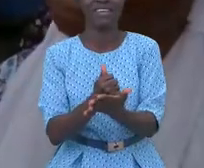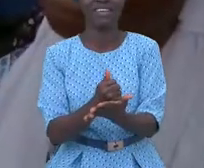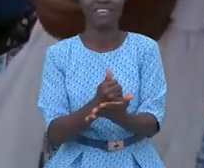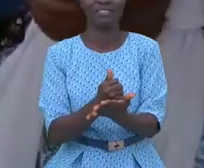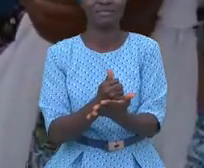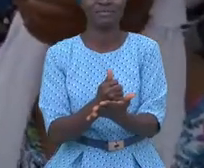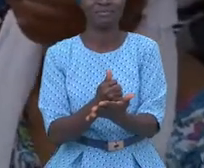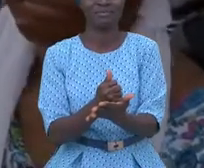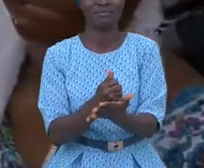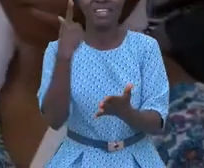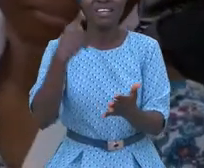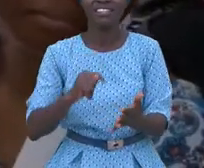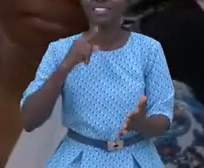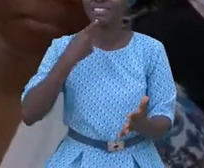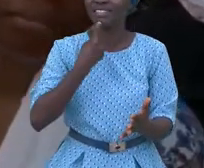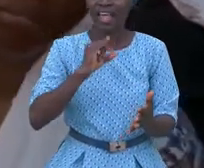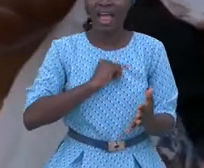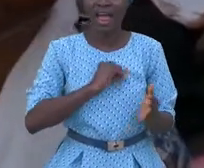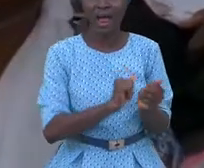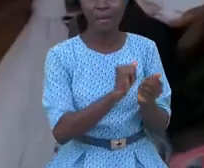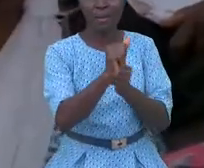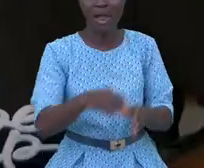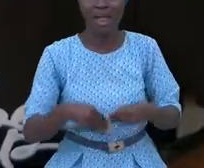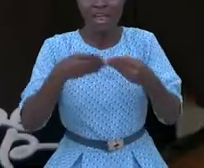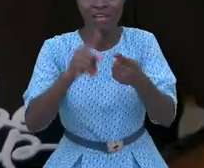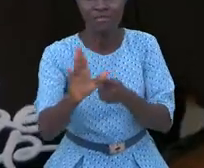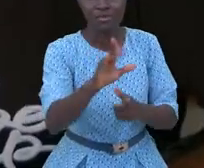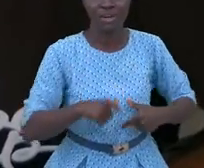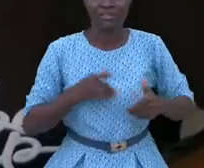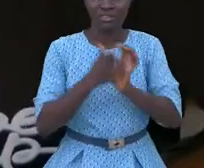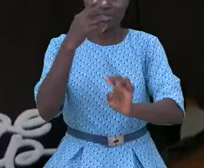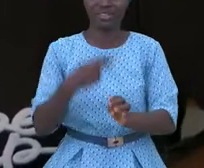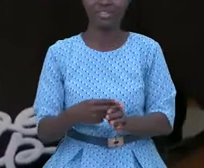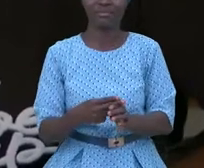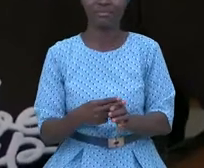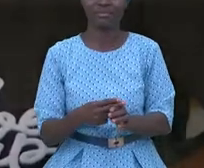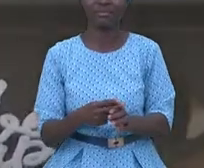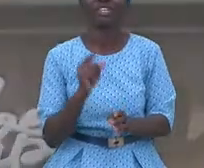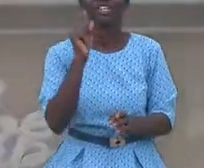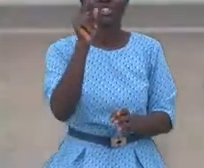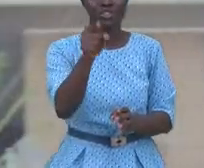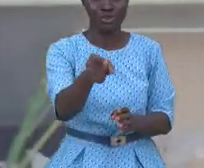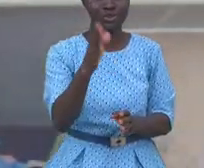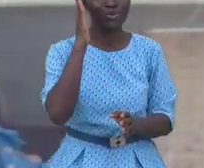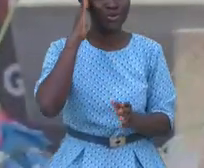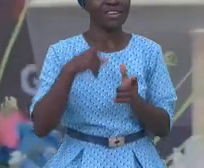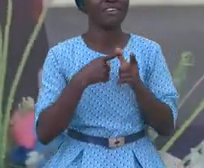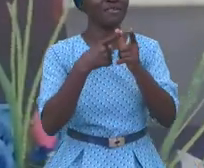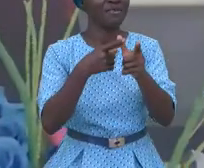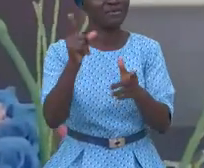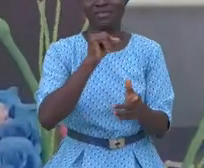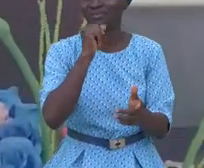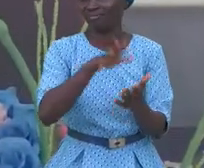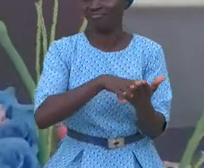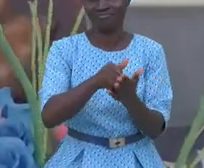The zeal I pass into your life. You will run, you will not be